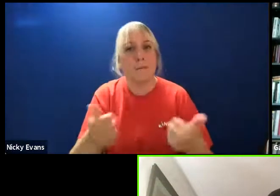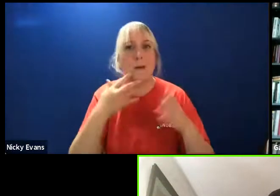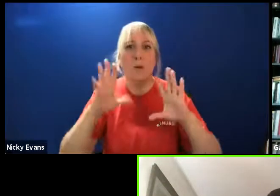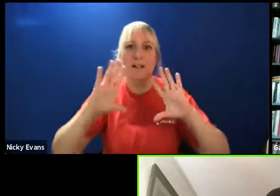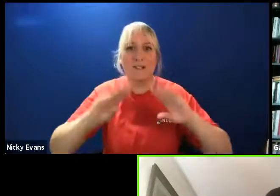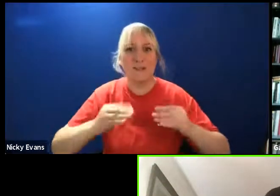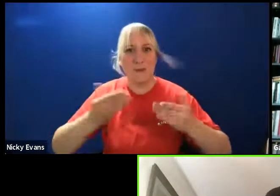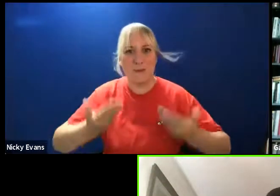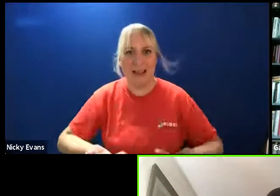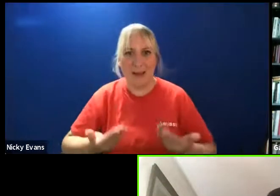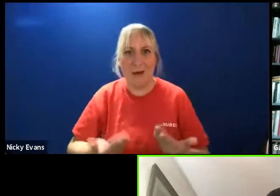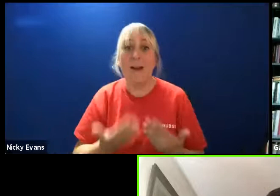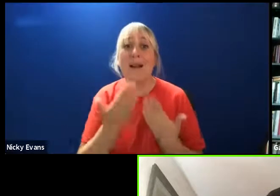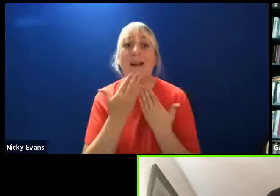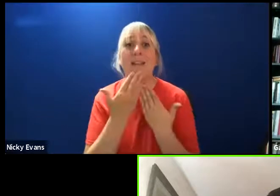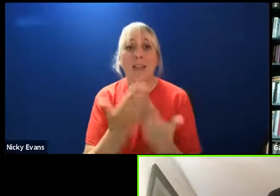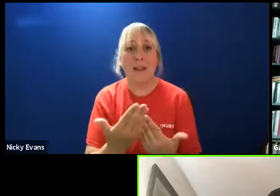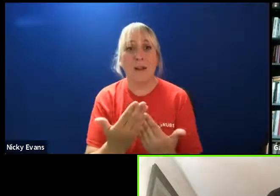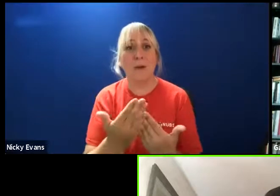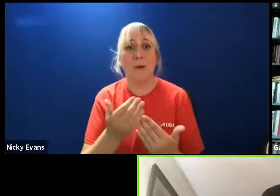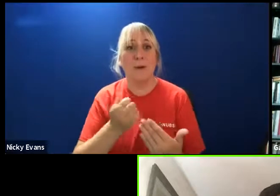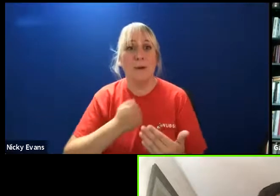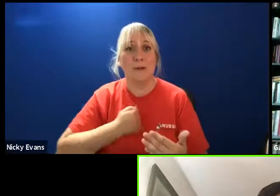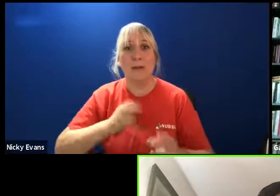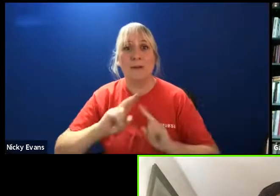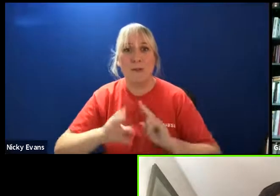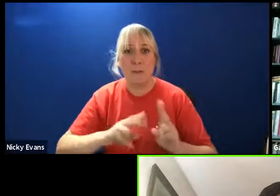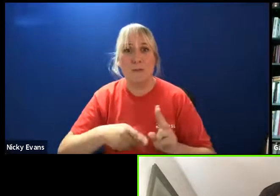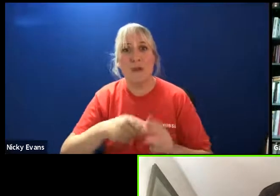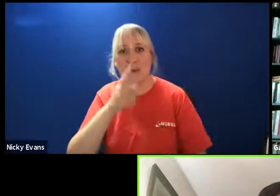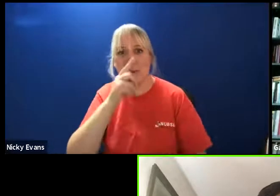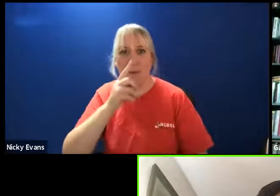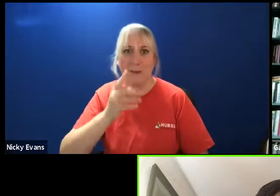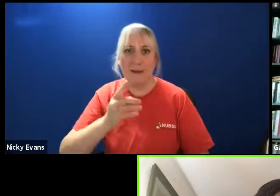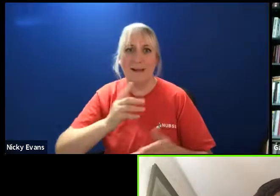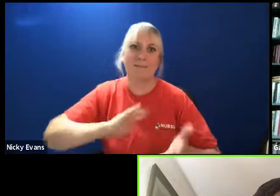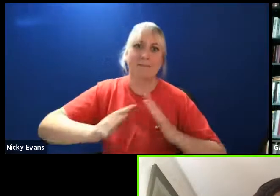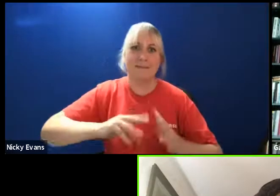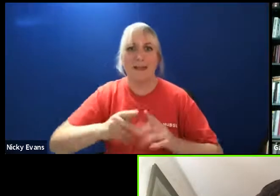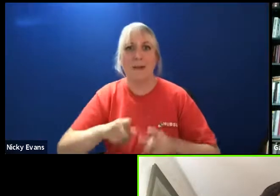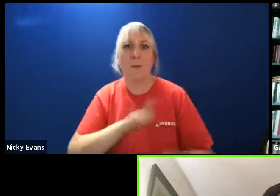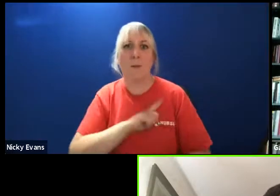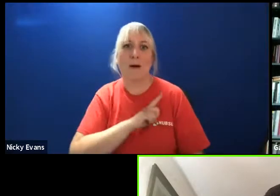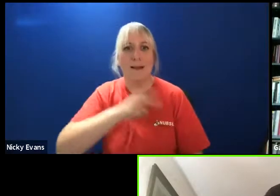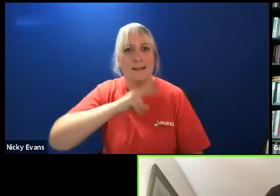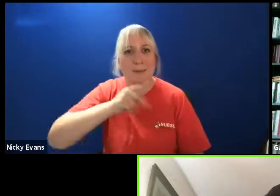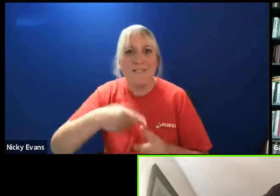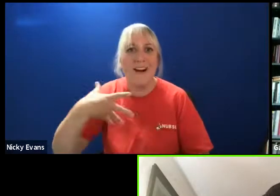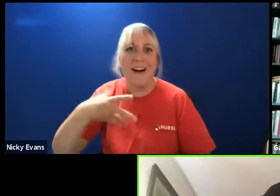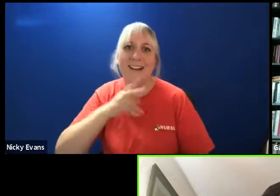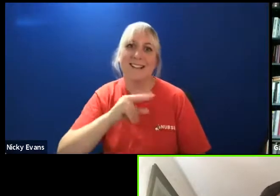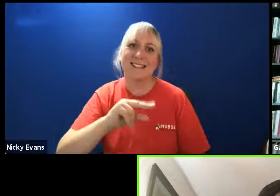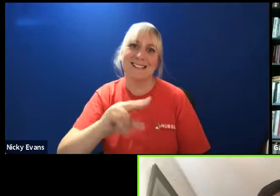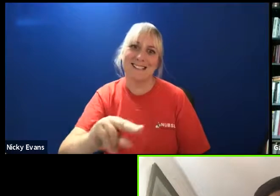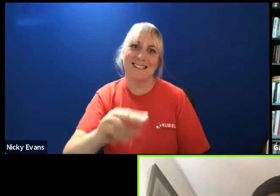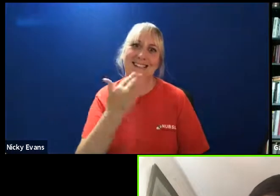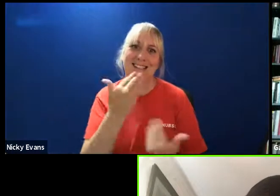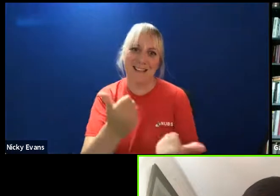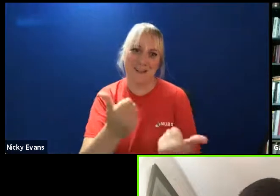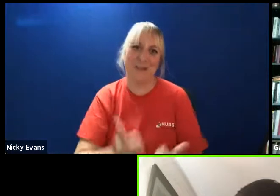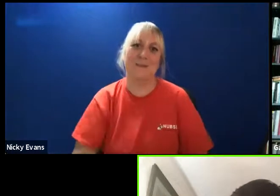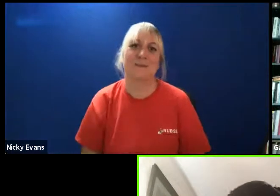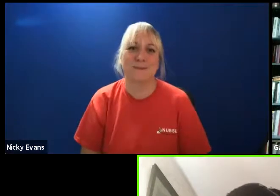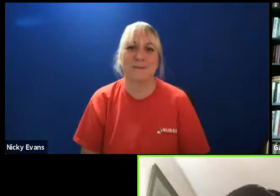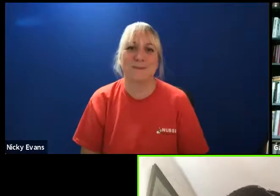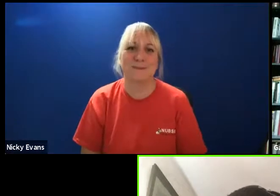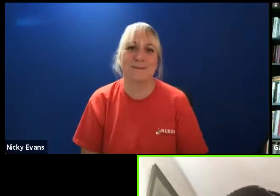and thank you to our signer who probably had to work really hard there because I speak really quickly. Gracias.